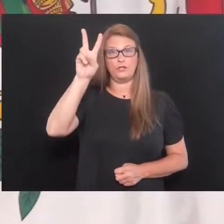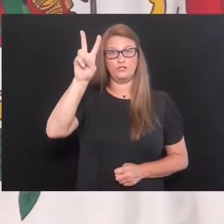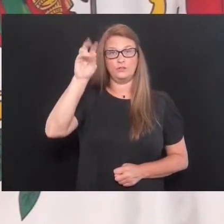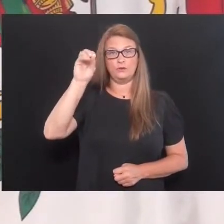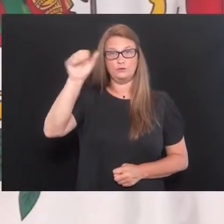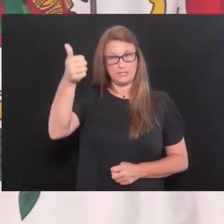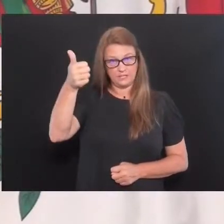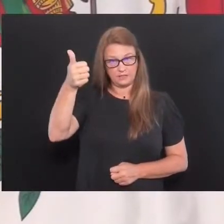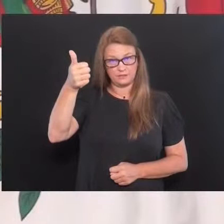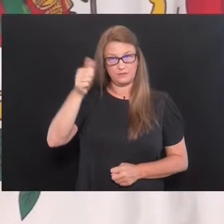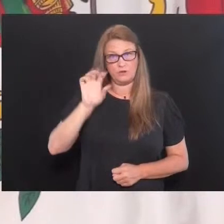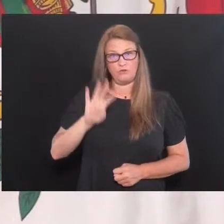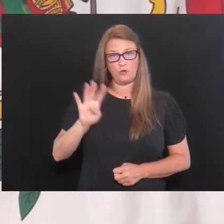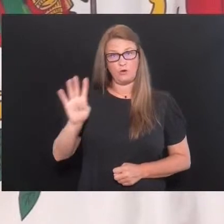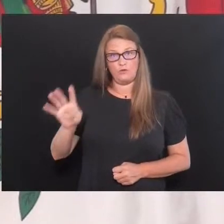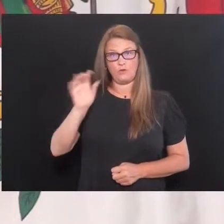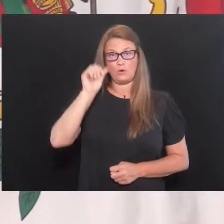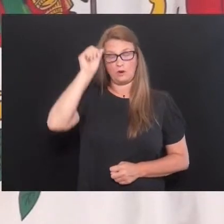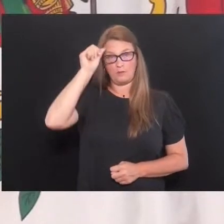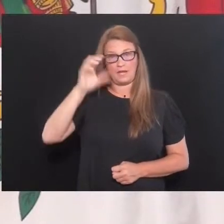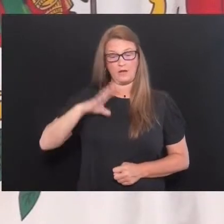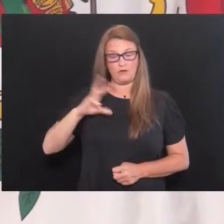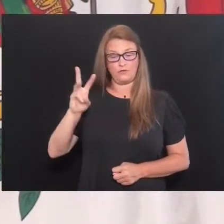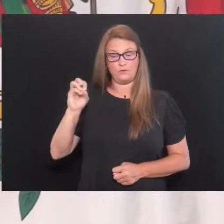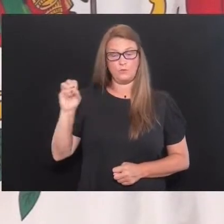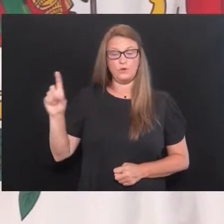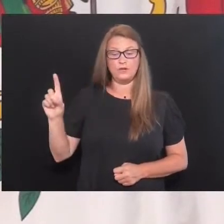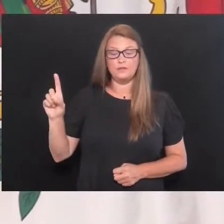32,110th death, a 44-year-old male from Wood County.